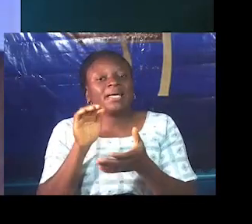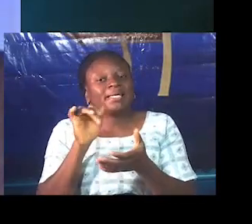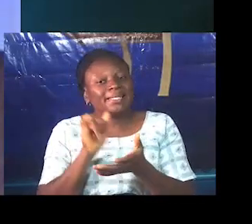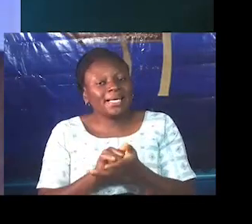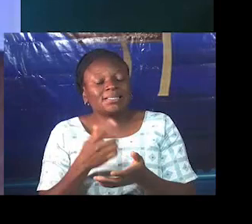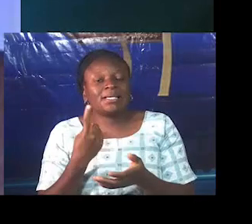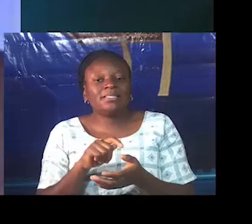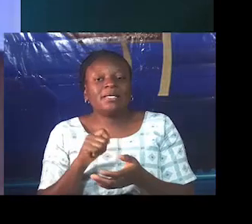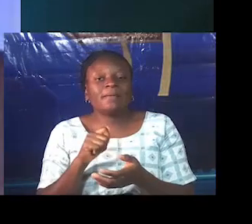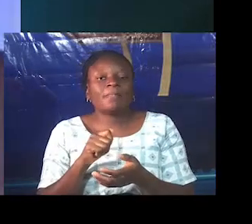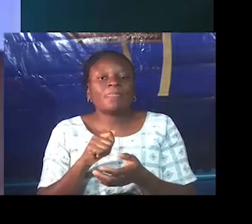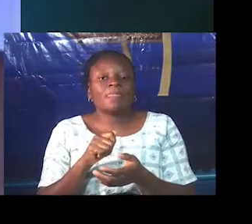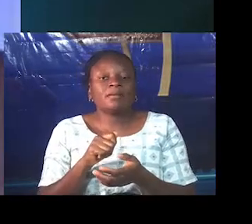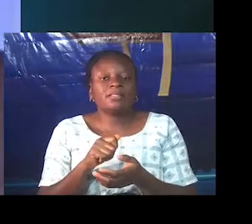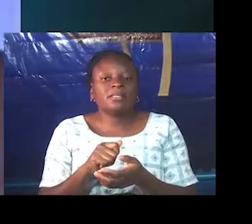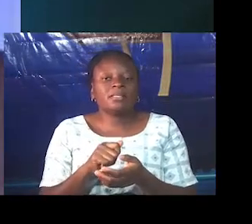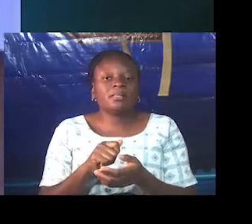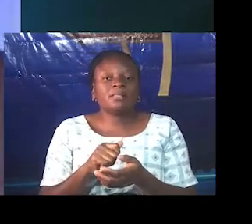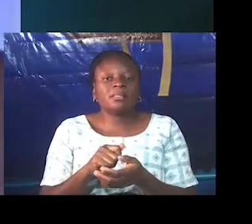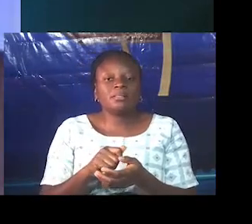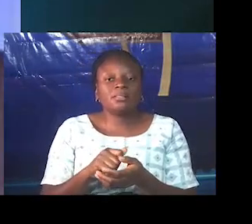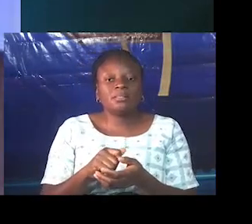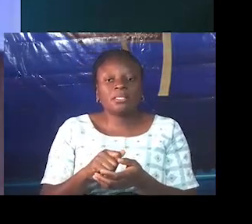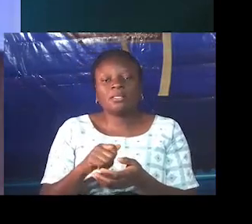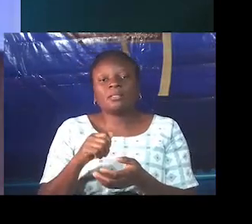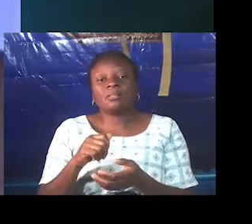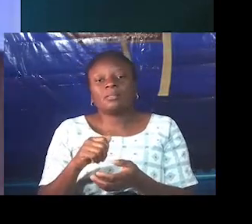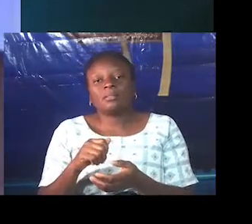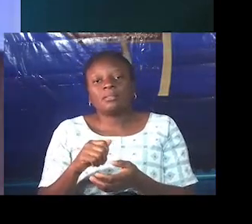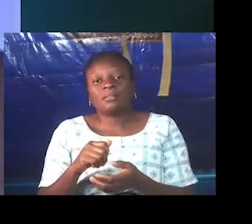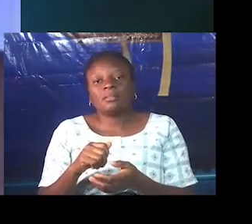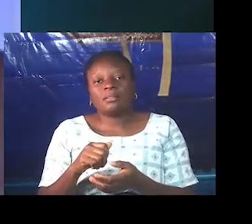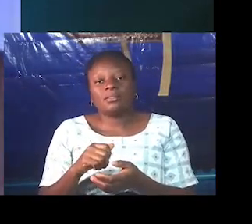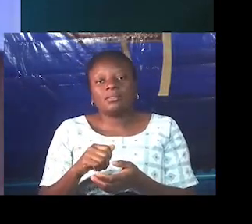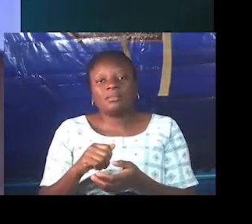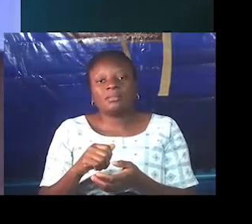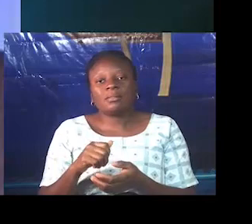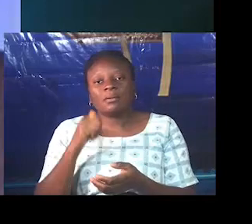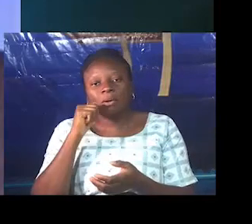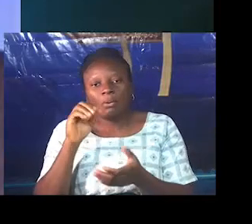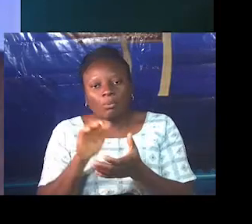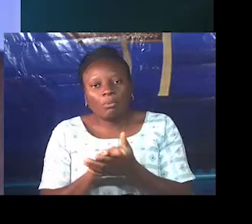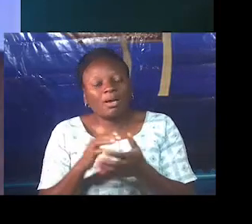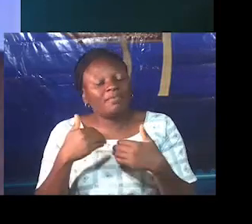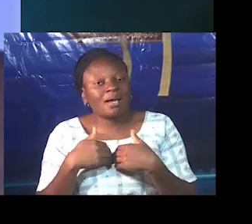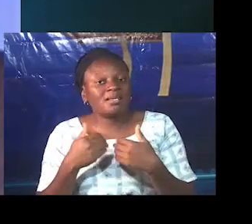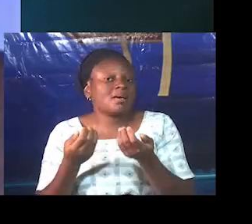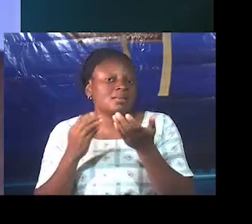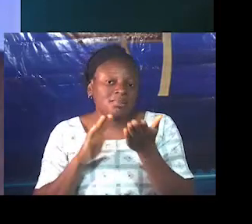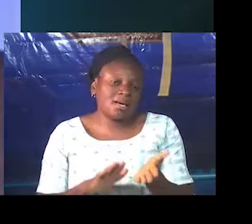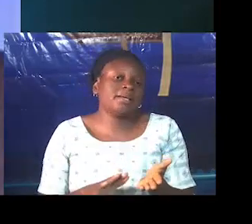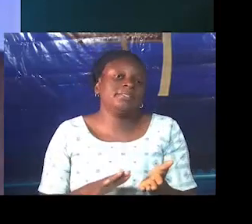singles who are already either widows or widowers. I don't want to lump it in this, for those of you that are yet to have